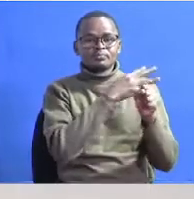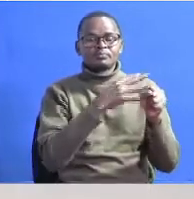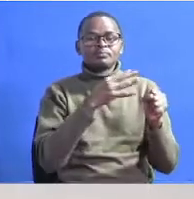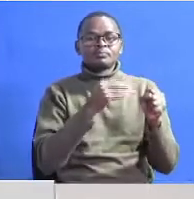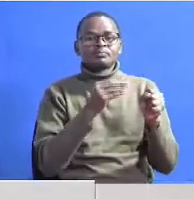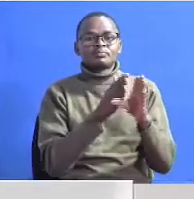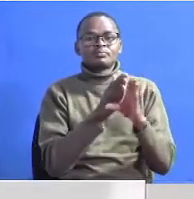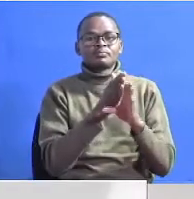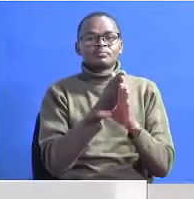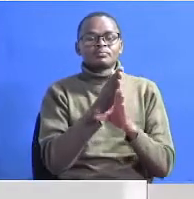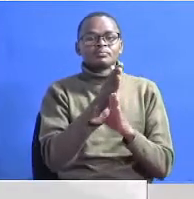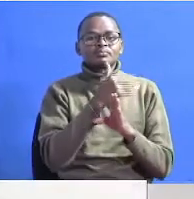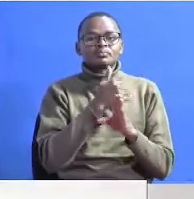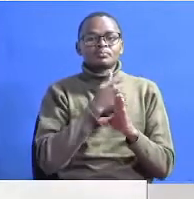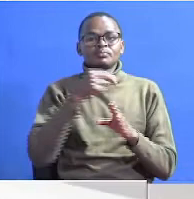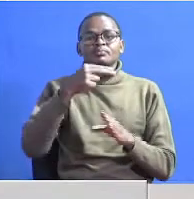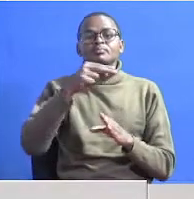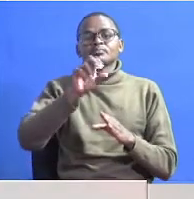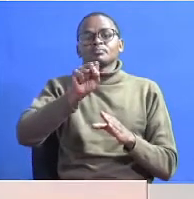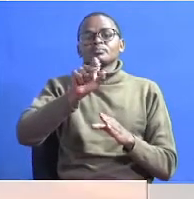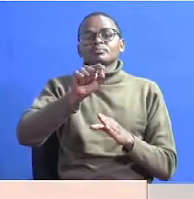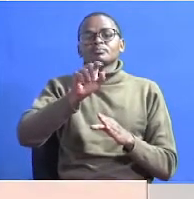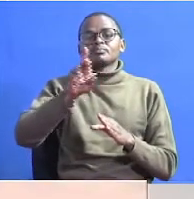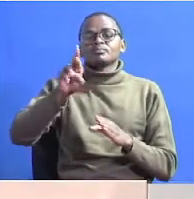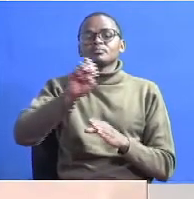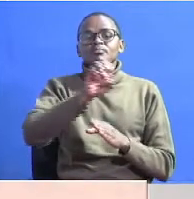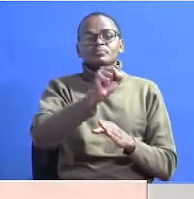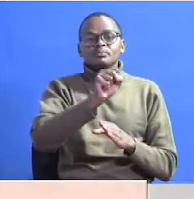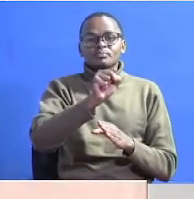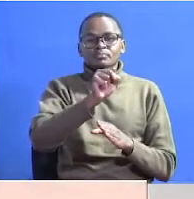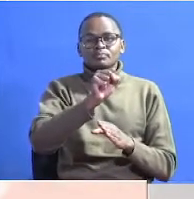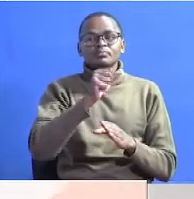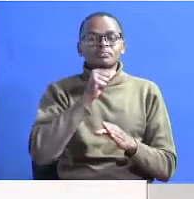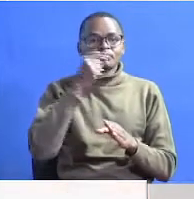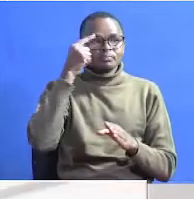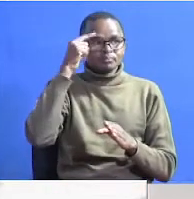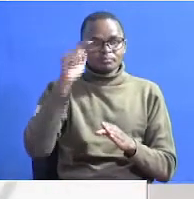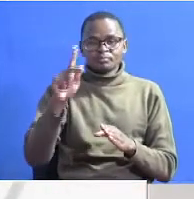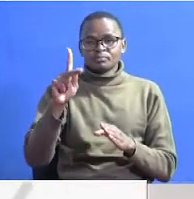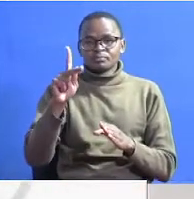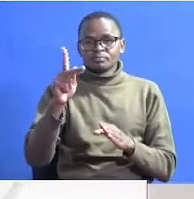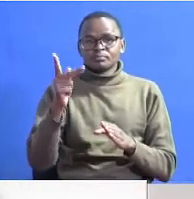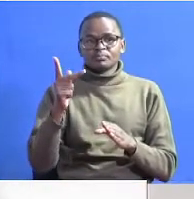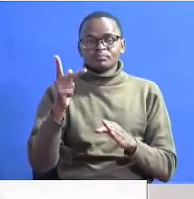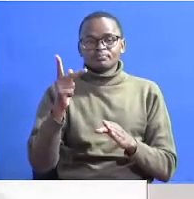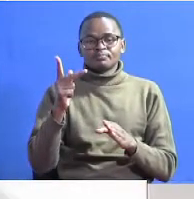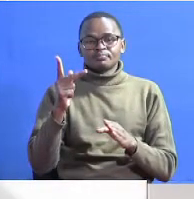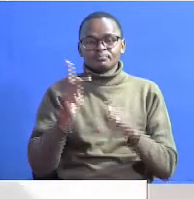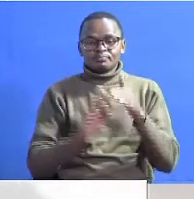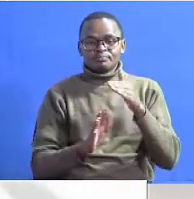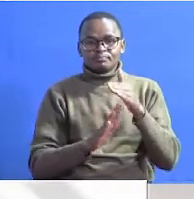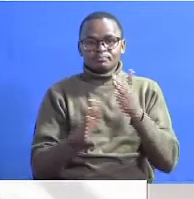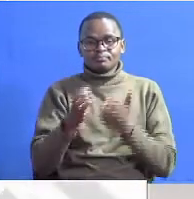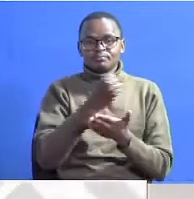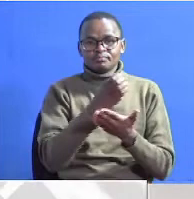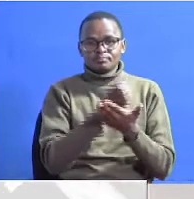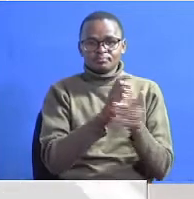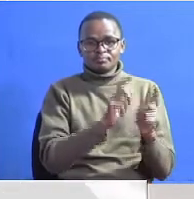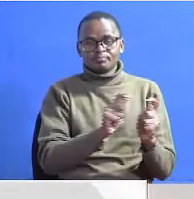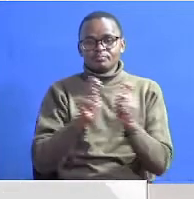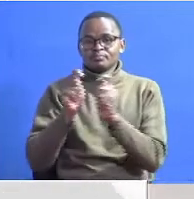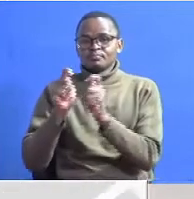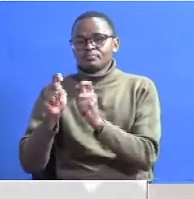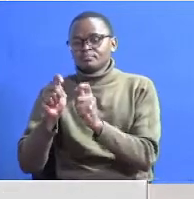majority rallied behind the hustler narrative. That therefore sets Kenya on the trajectory of the bottom-up economic